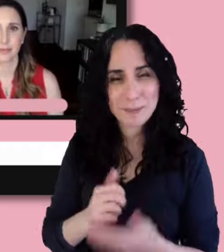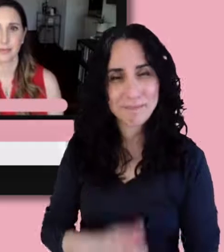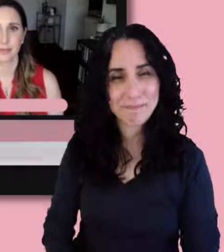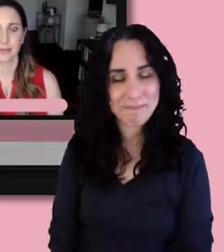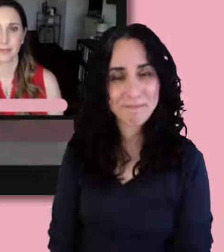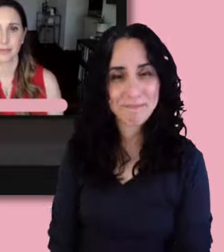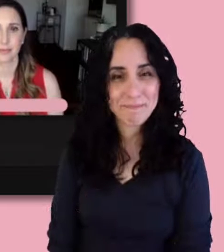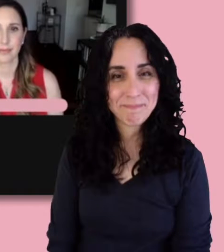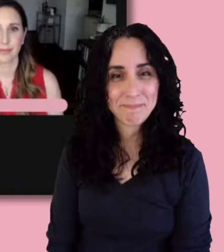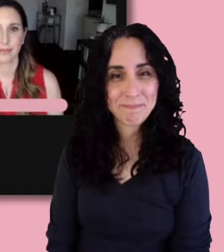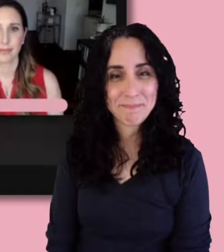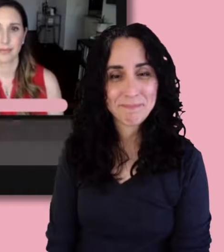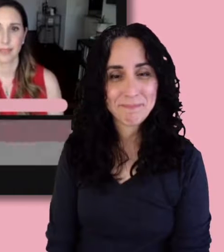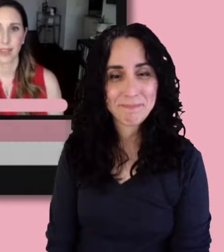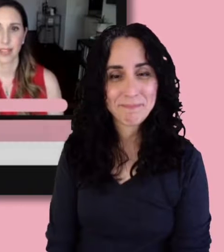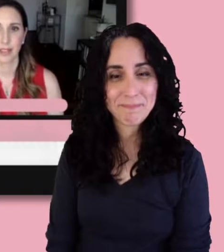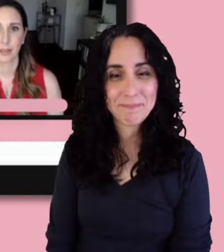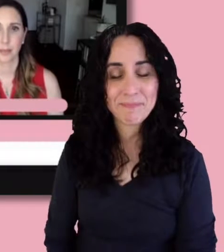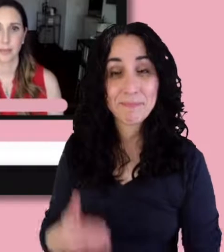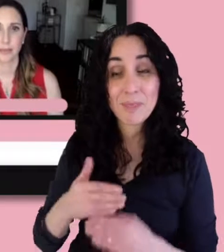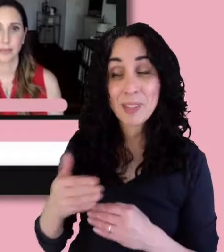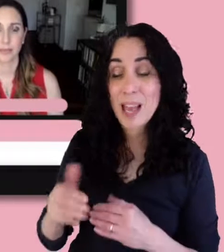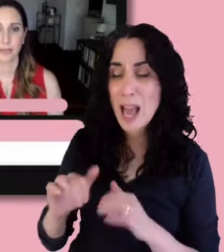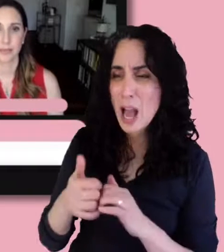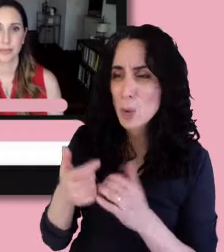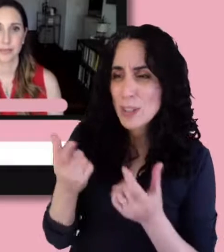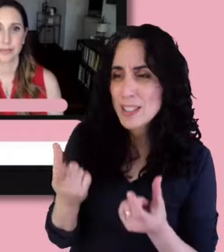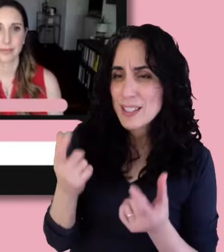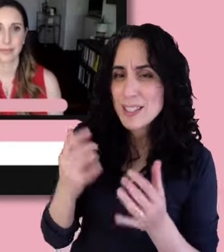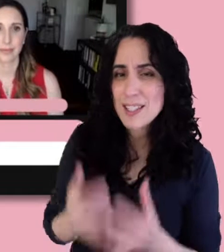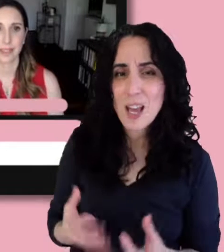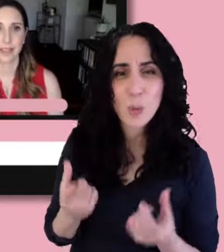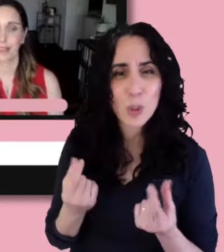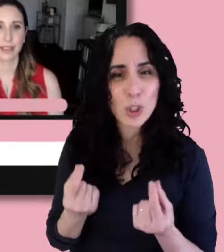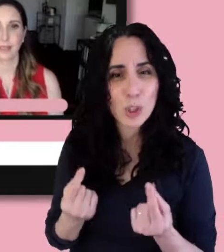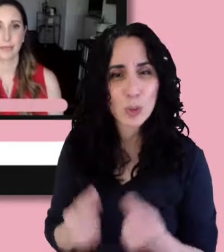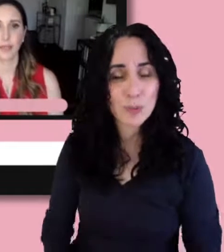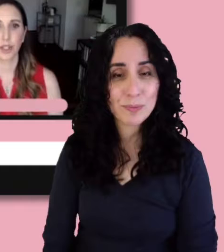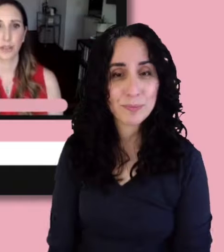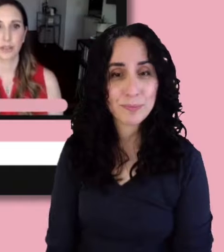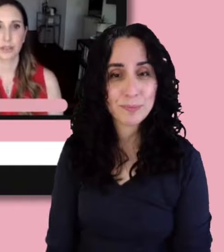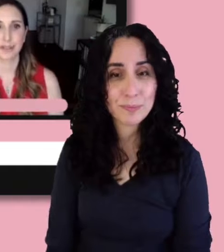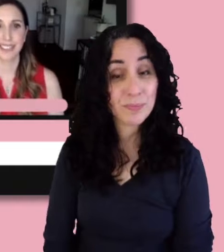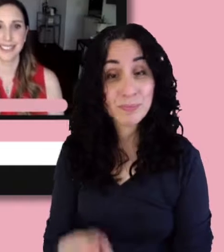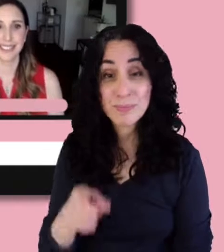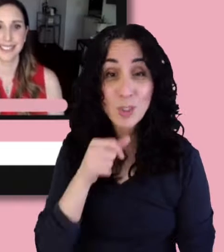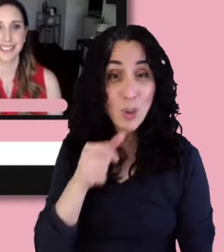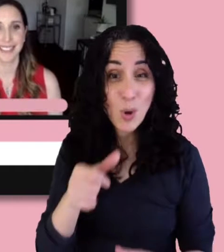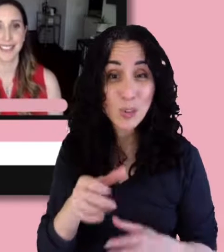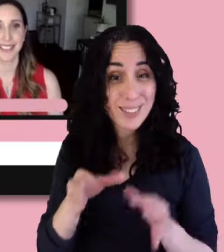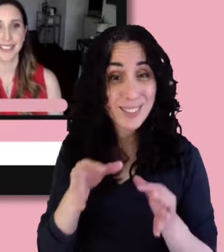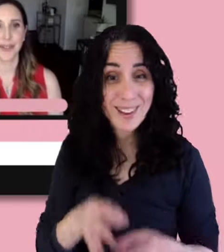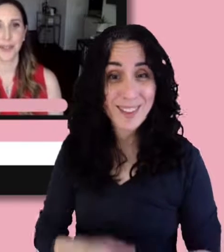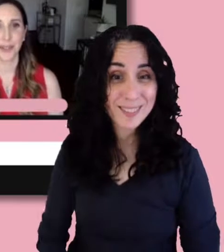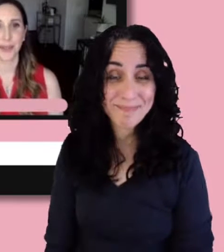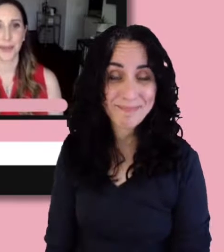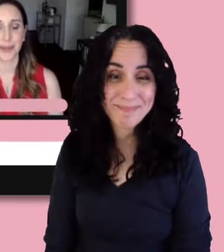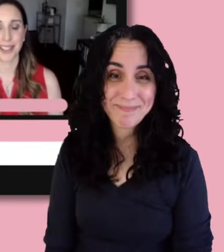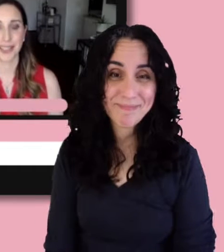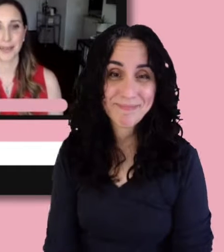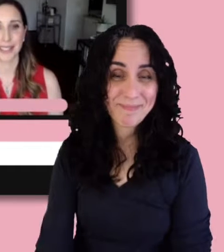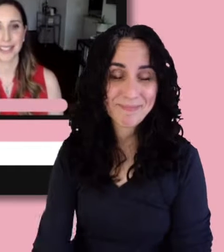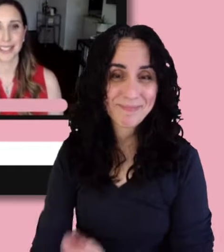next, how do we decide which to do? You don't. You